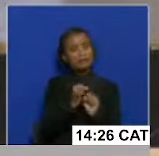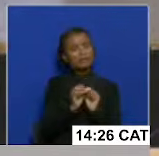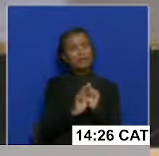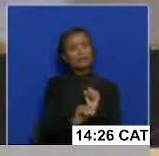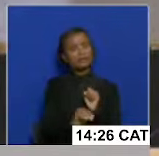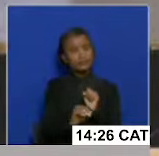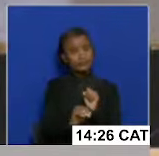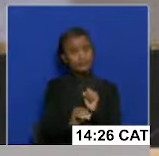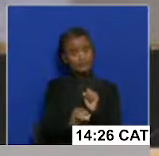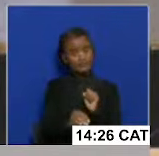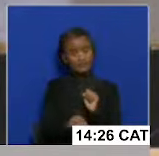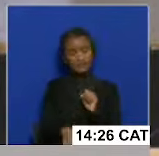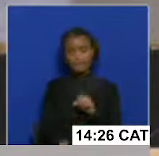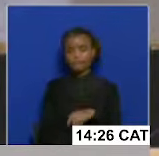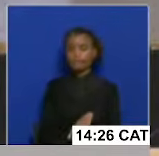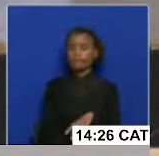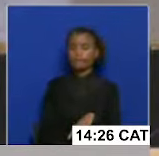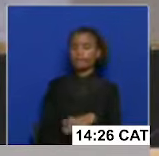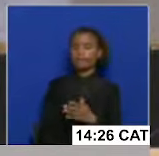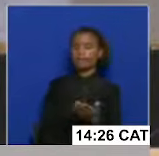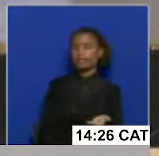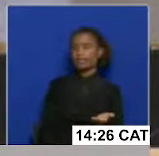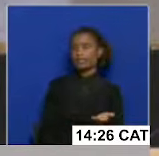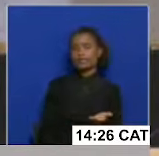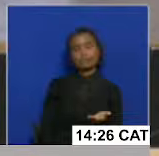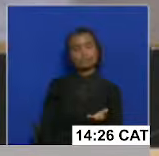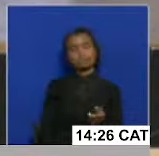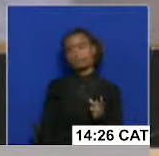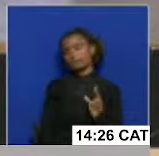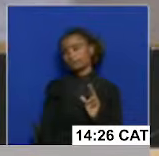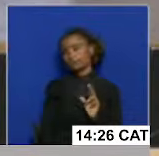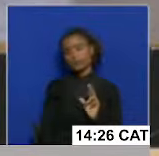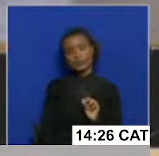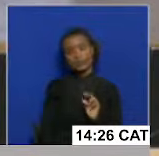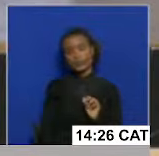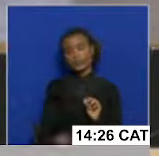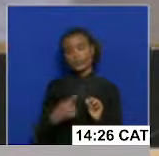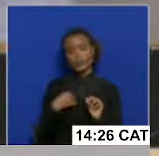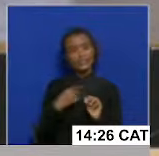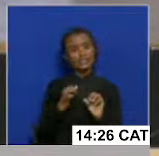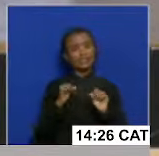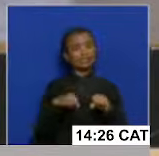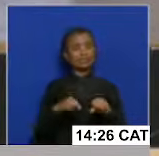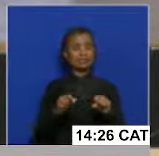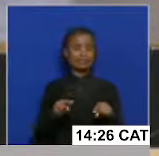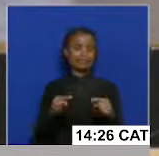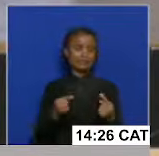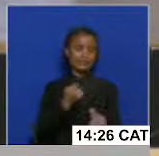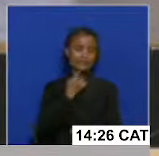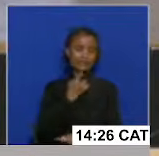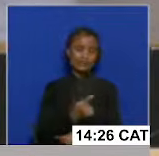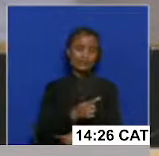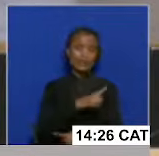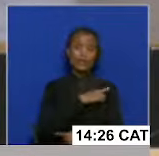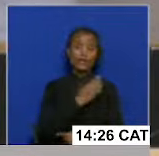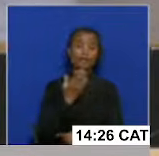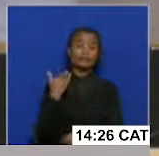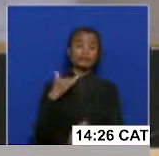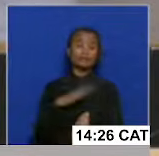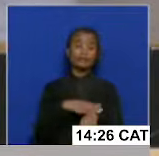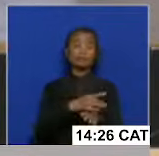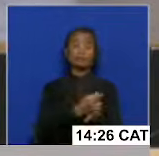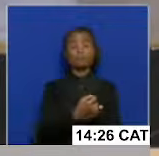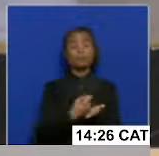No, I can't say I do. I do agree. Just that the time she sent it, and But why? my response